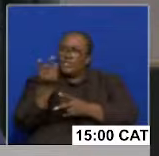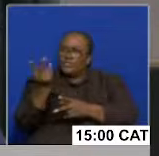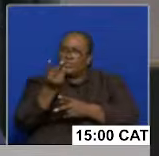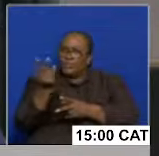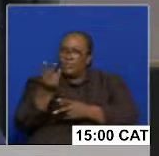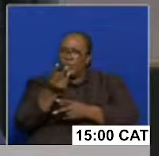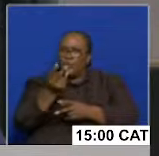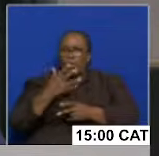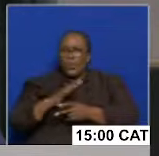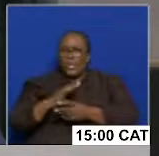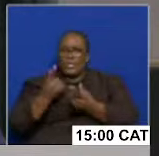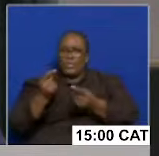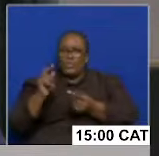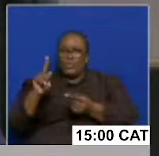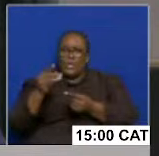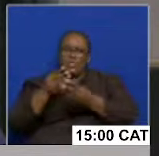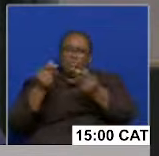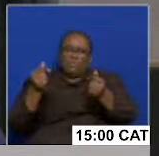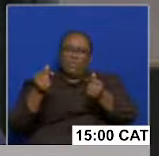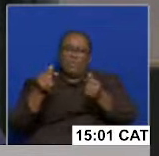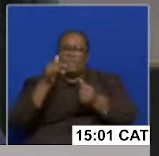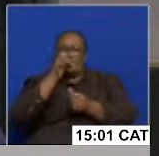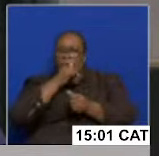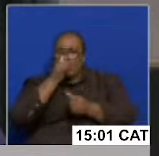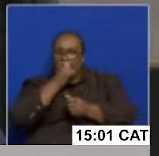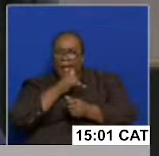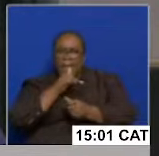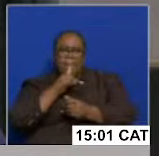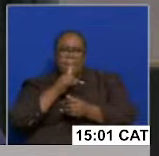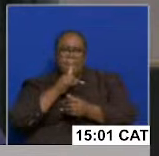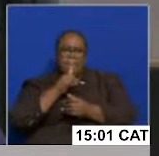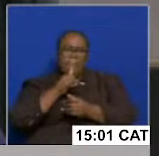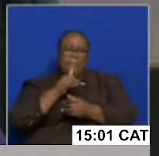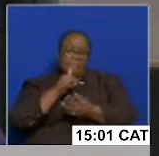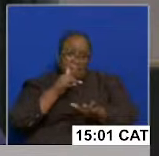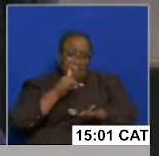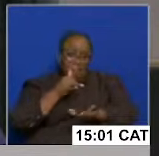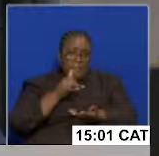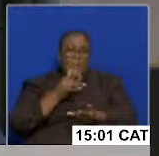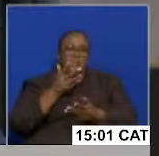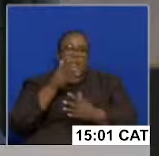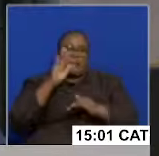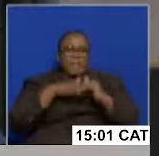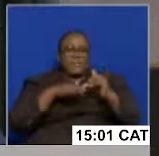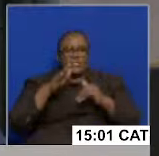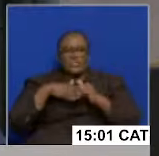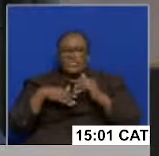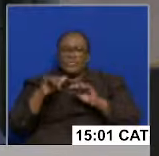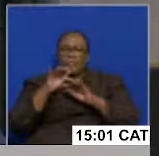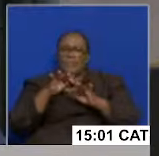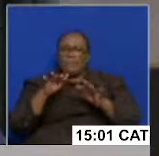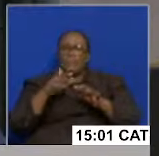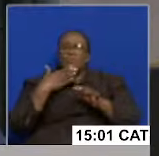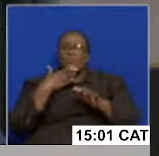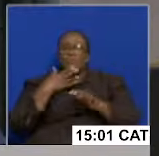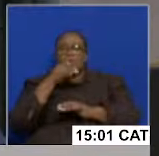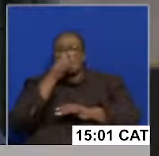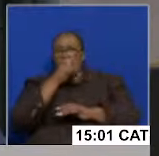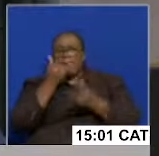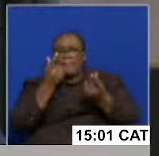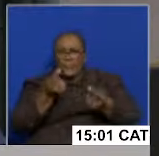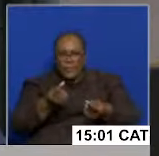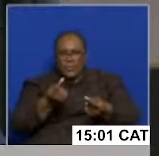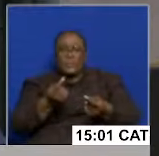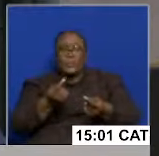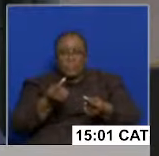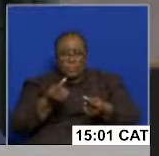the criminality and bring to book whoever had committed criminal wrongdoing.